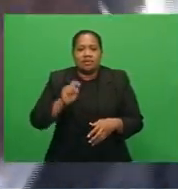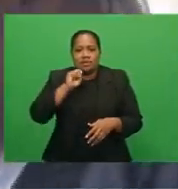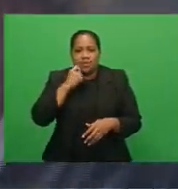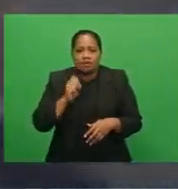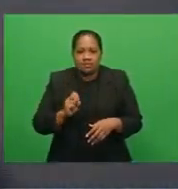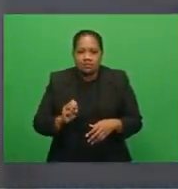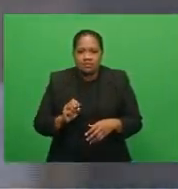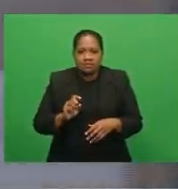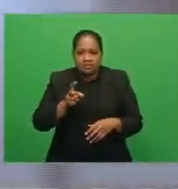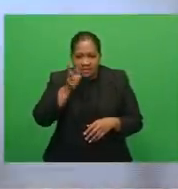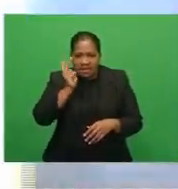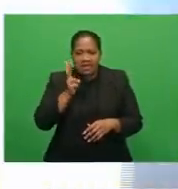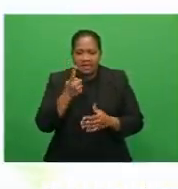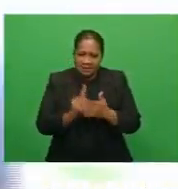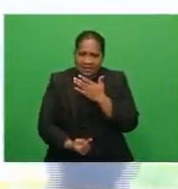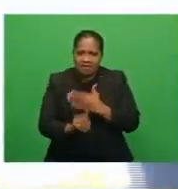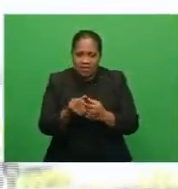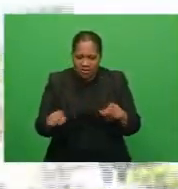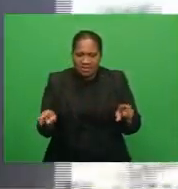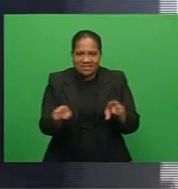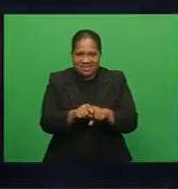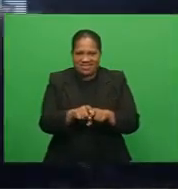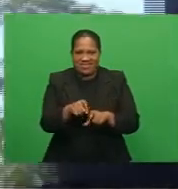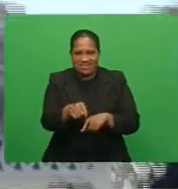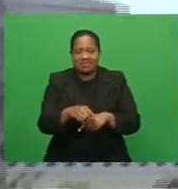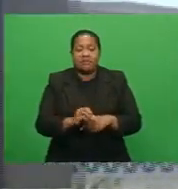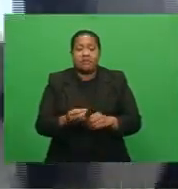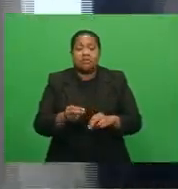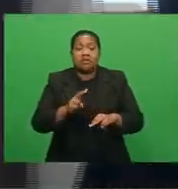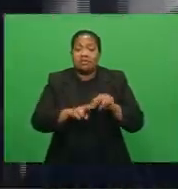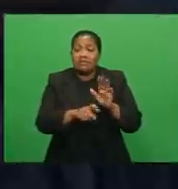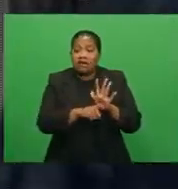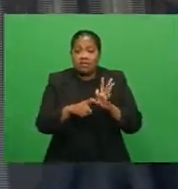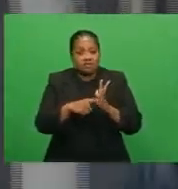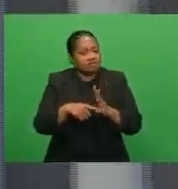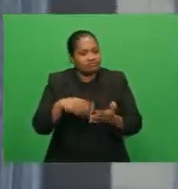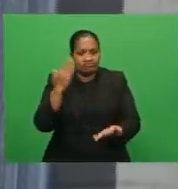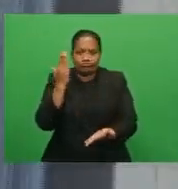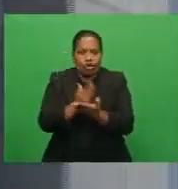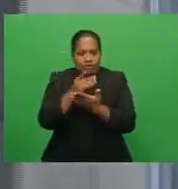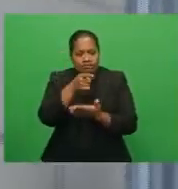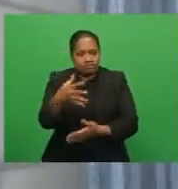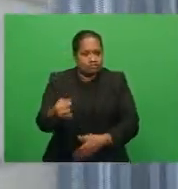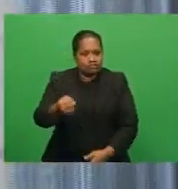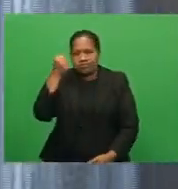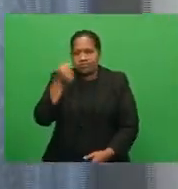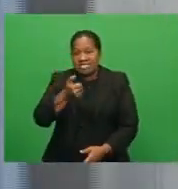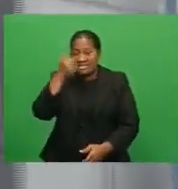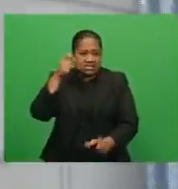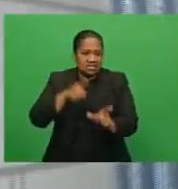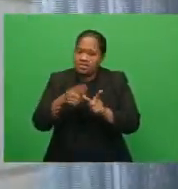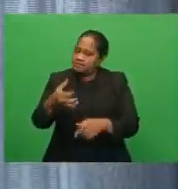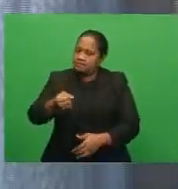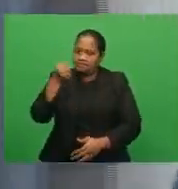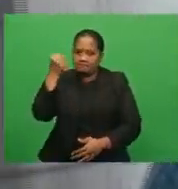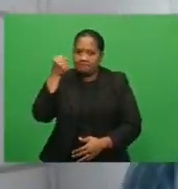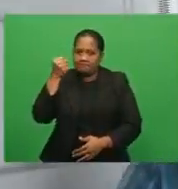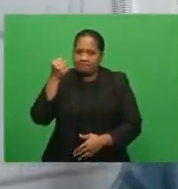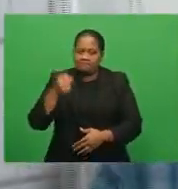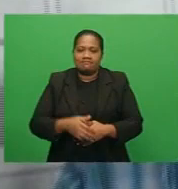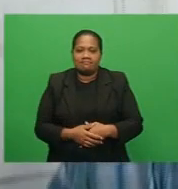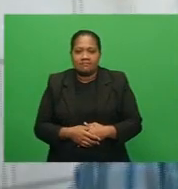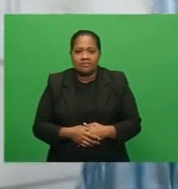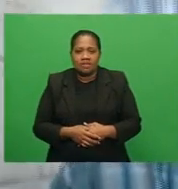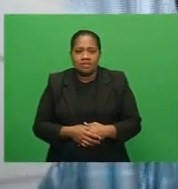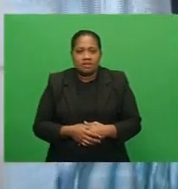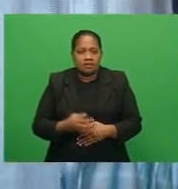twice for the same case. The FRU has banned Maya from all levels of rugby for 6 years for an act of foul play. Both